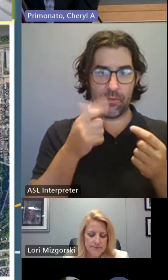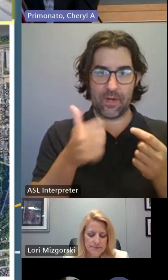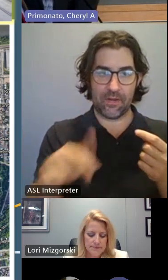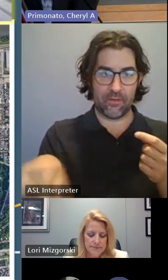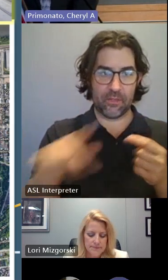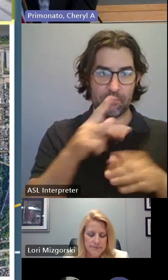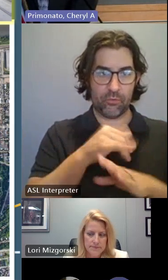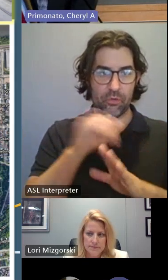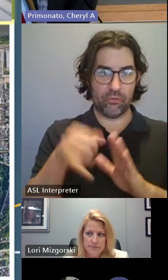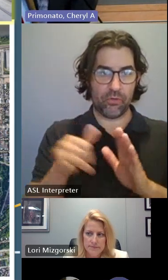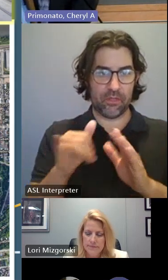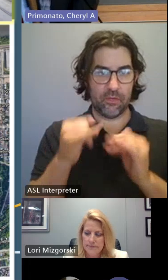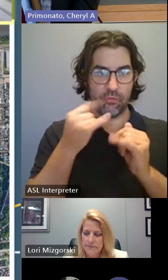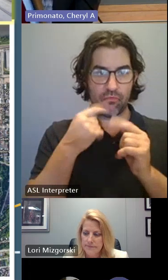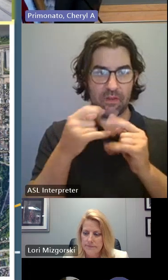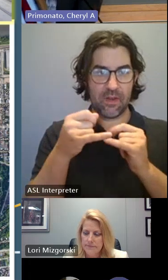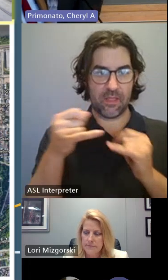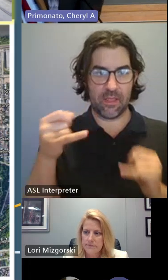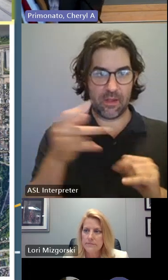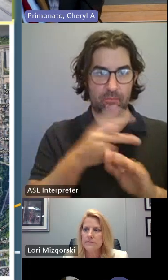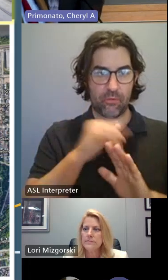just like the Red Line project,